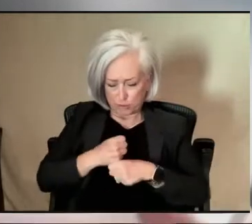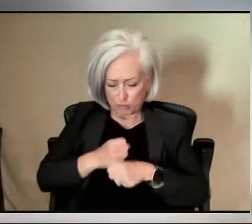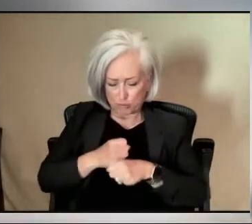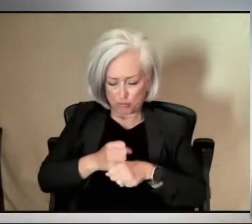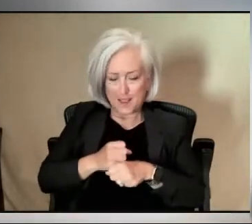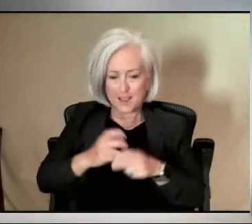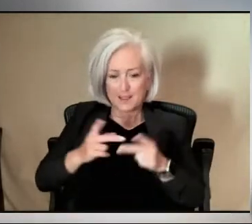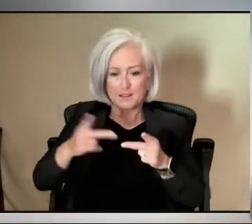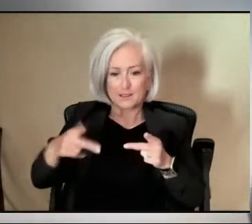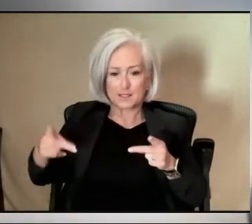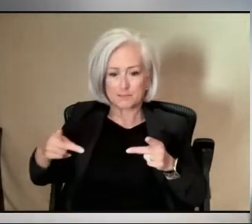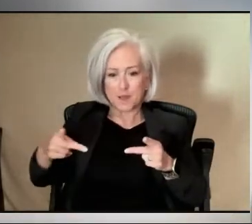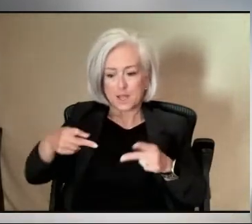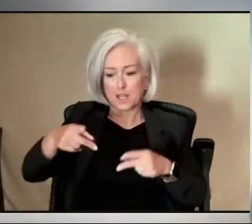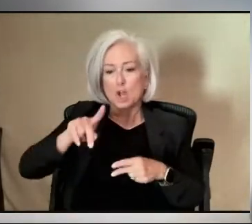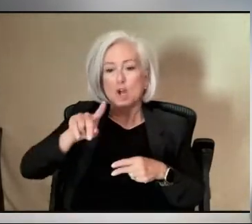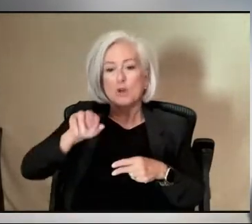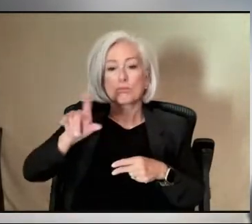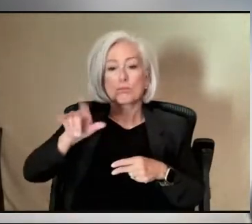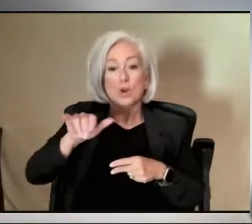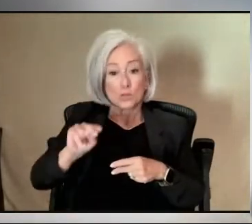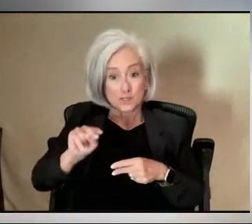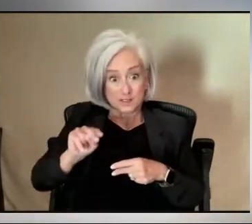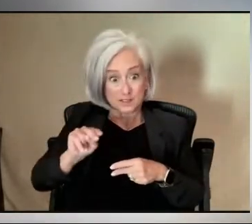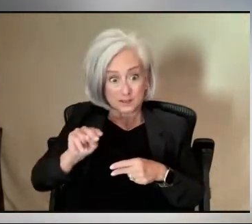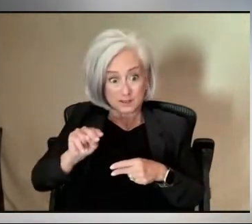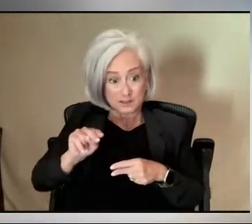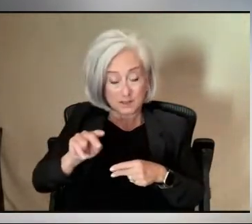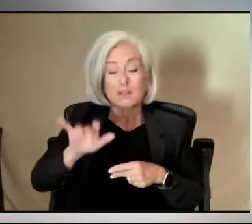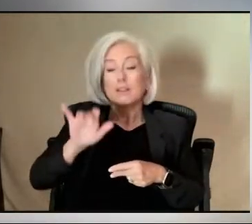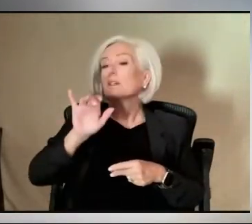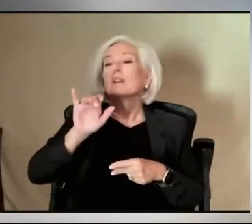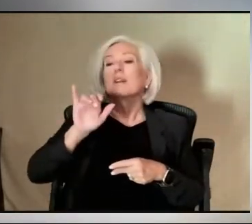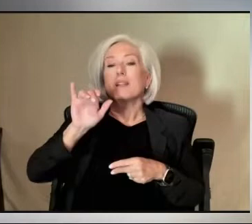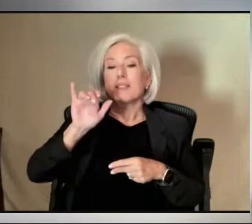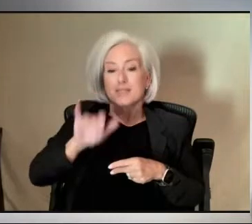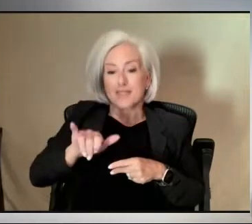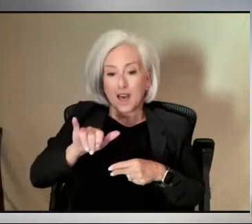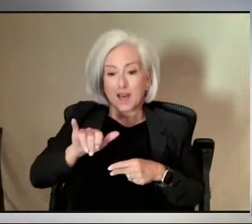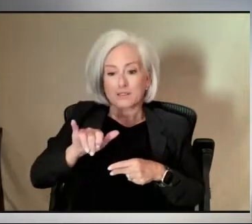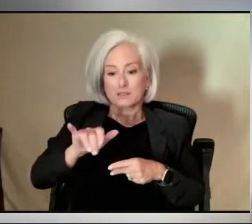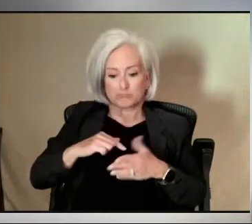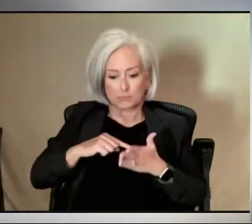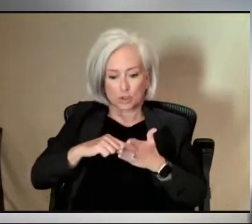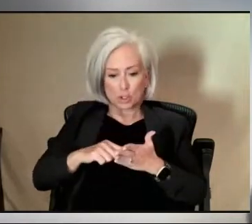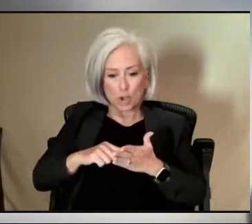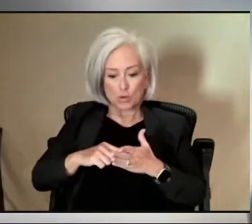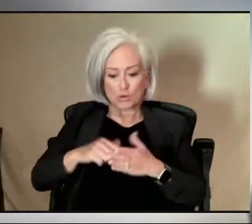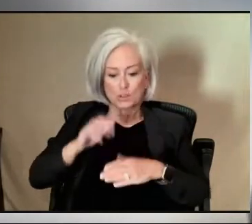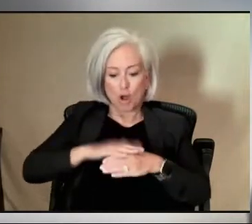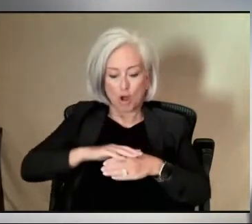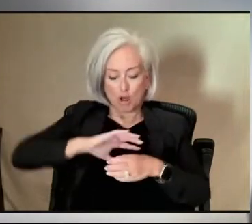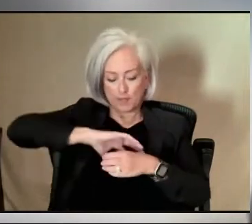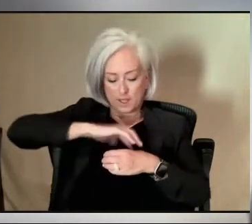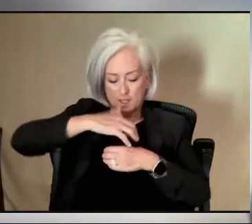on the surface of our cells. And our bodies, our immune systems, recognize that S protein as